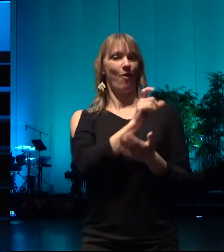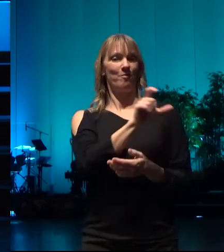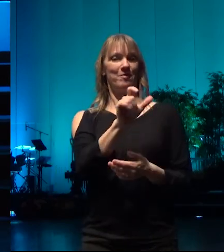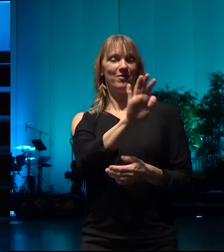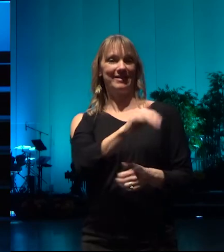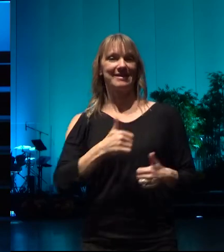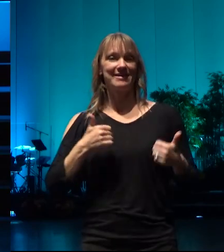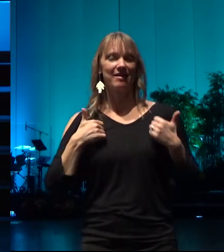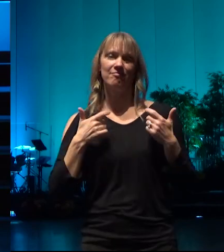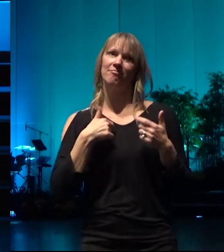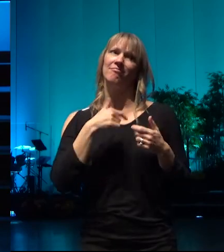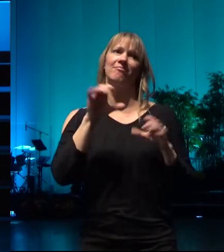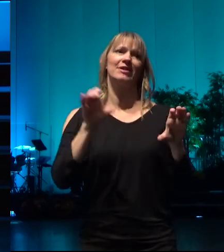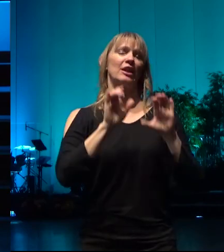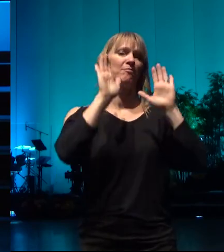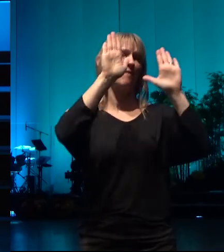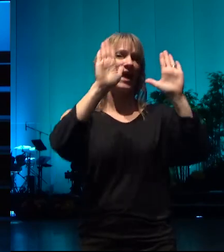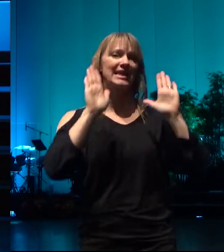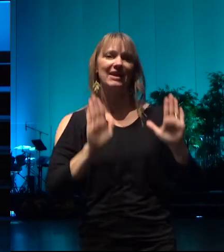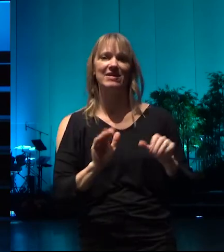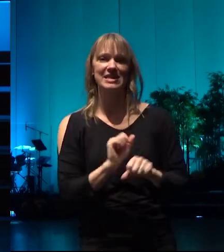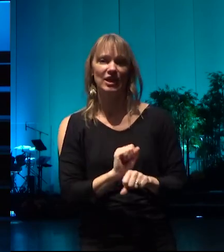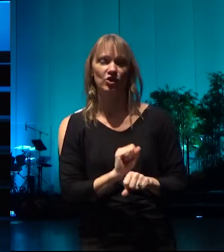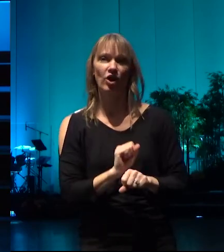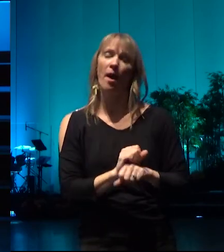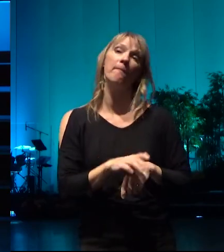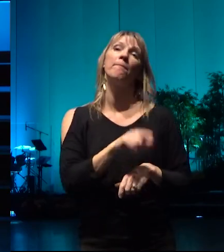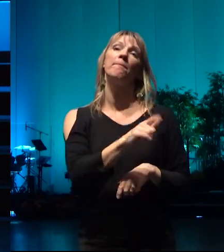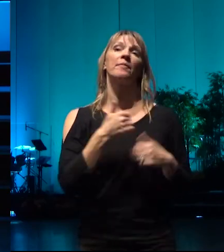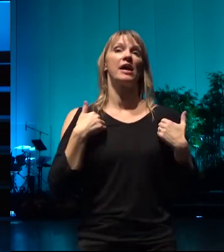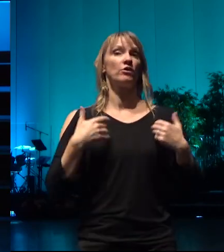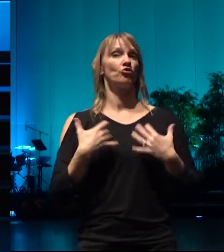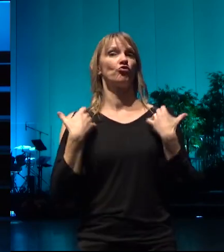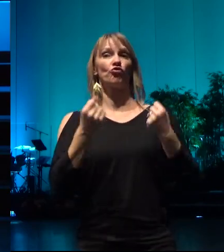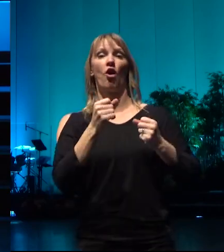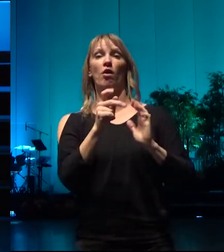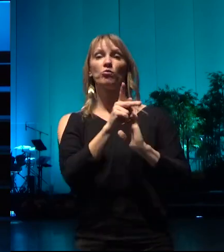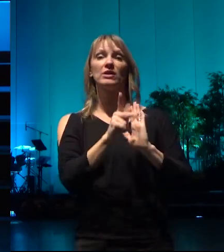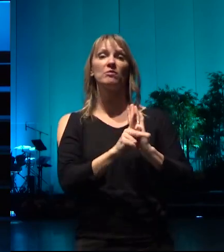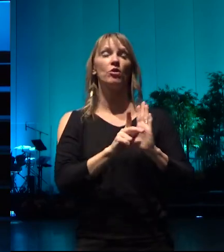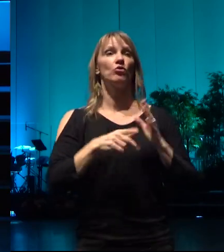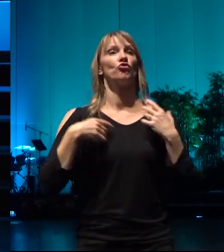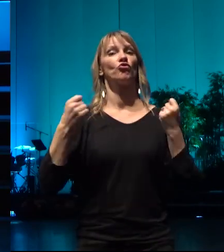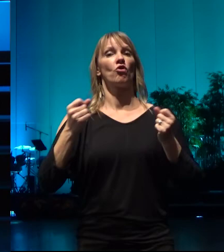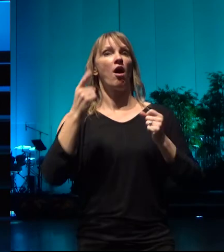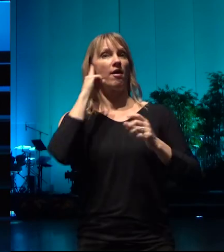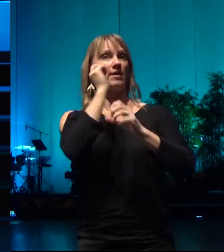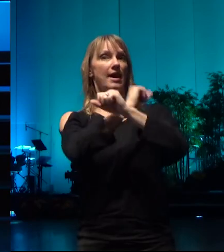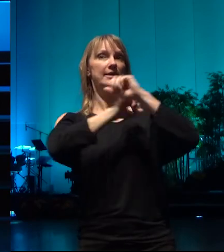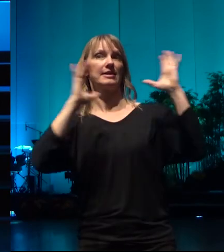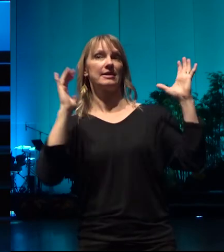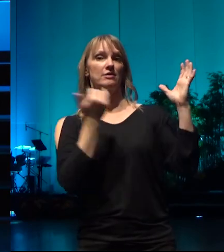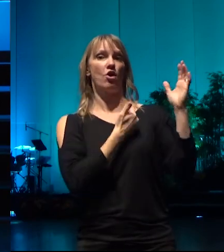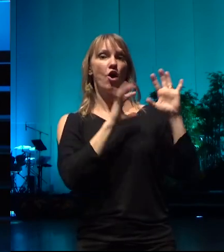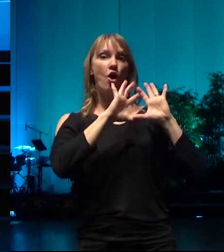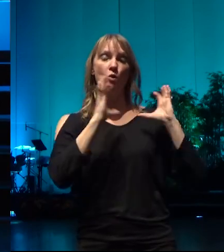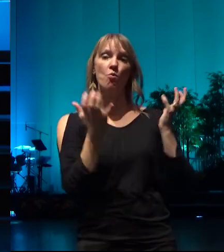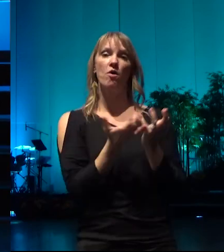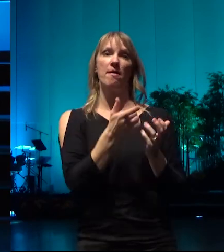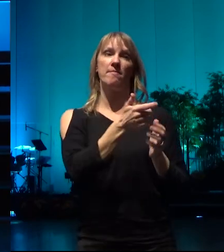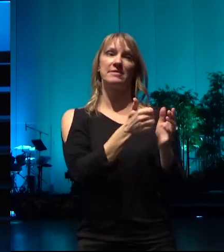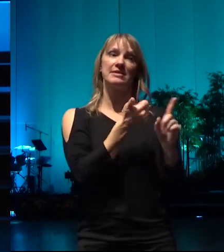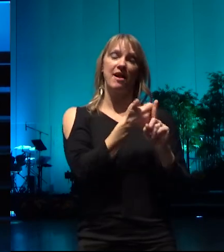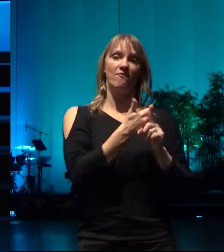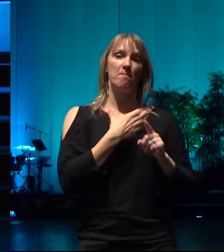solar energy in the world and really wanted us to, as a world, begin to embrace solar power to